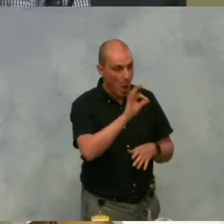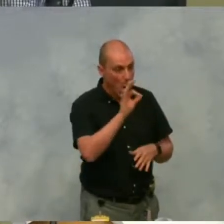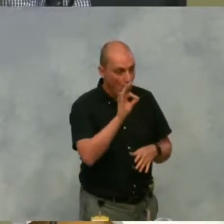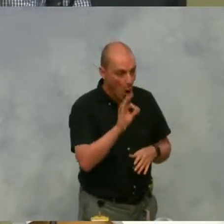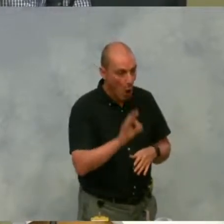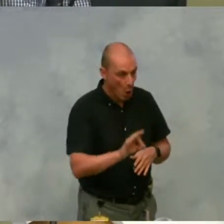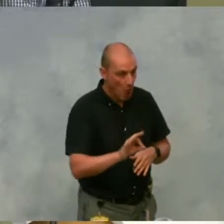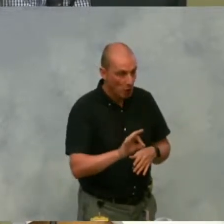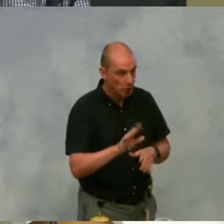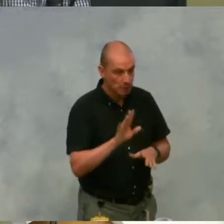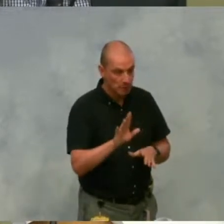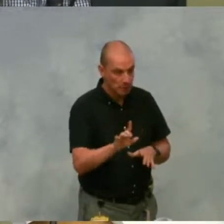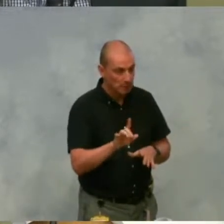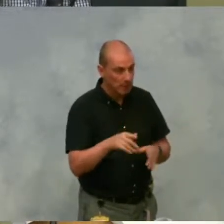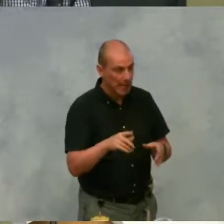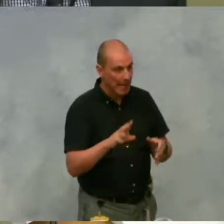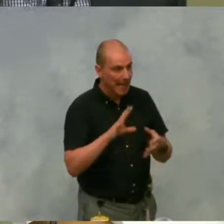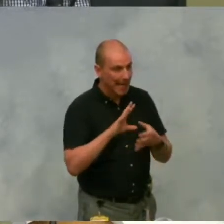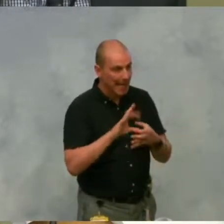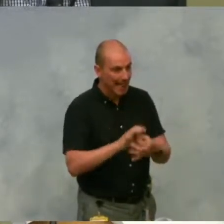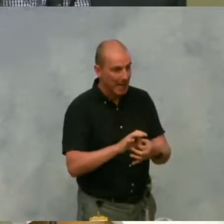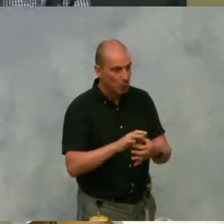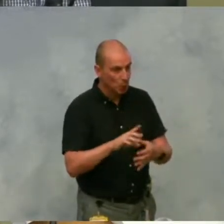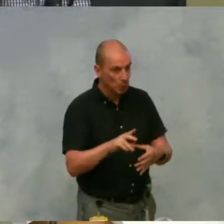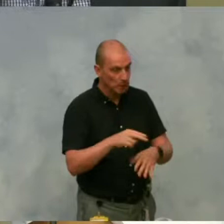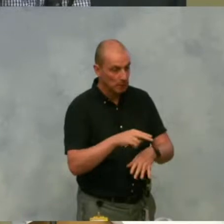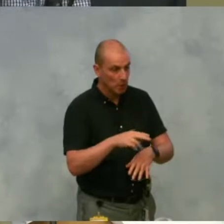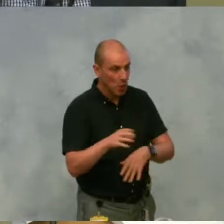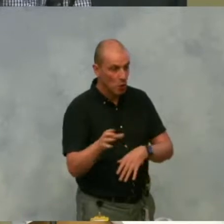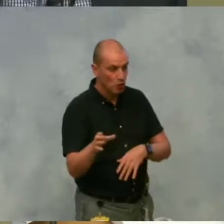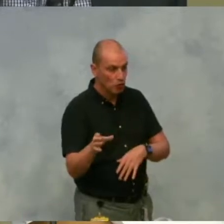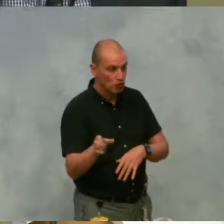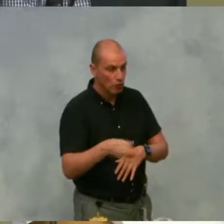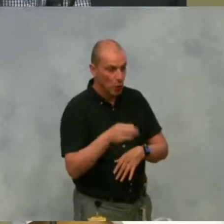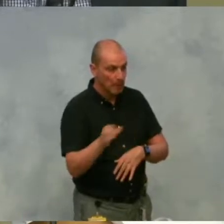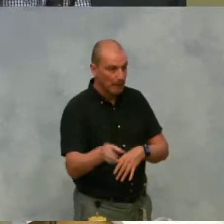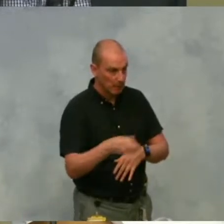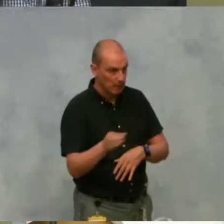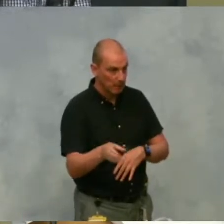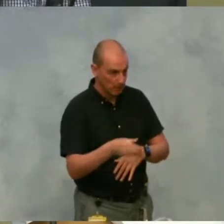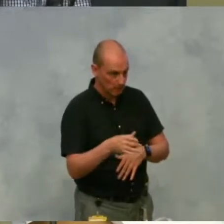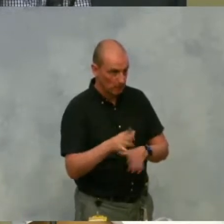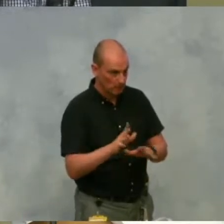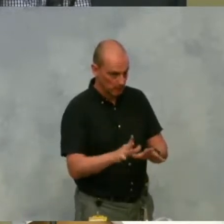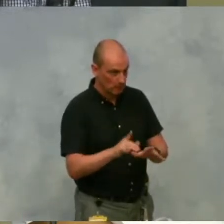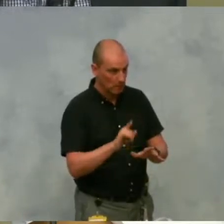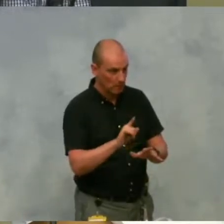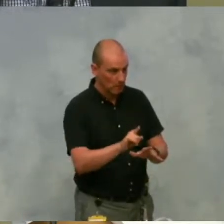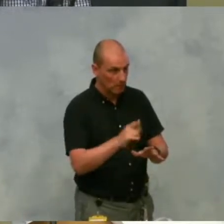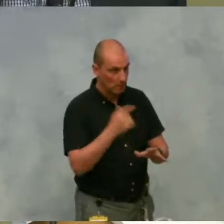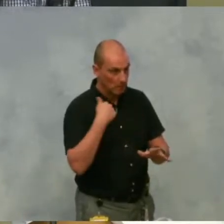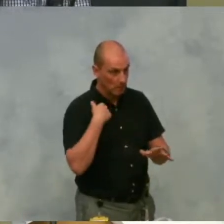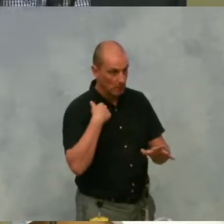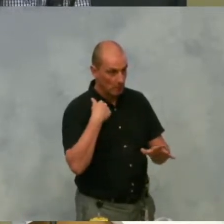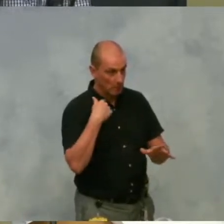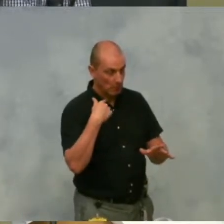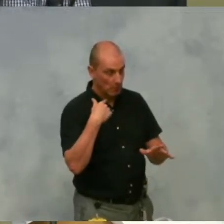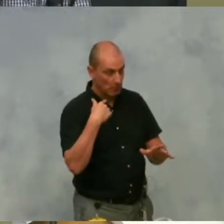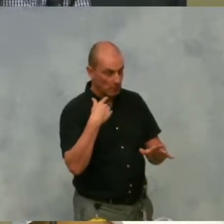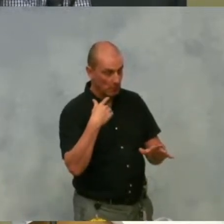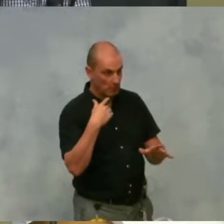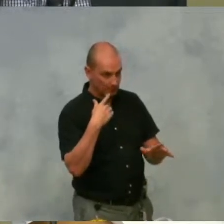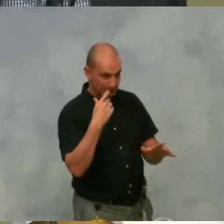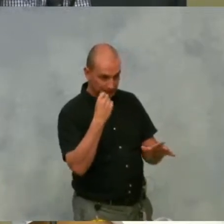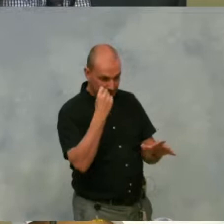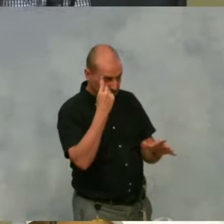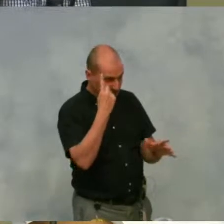with recruitment. I understand, obviously, that that's across the board through all councils and all throughout the private